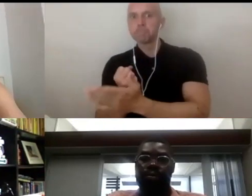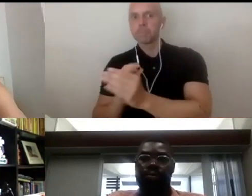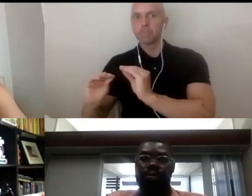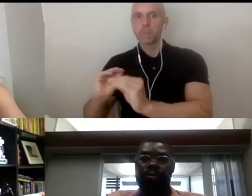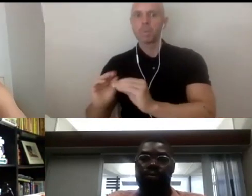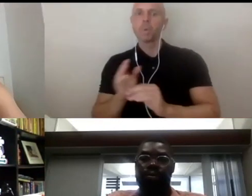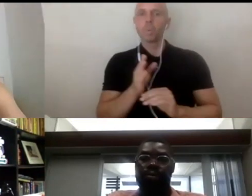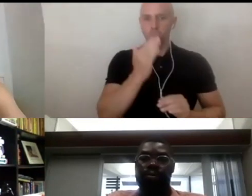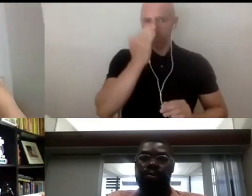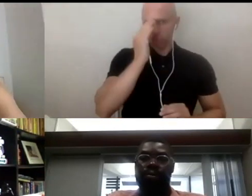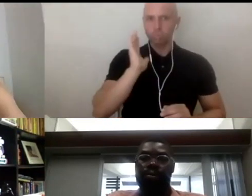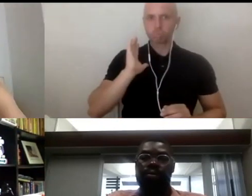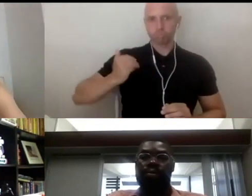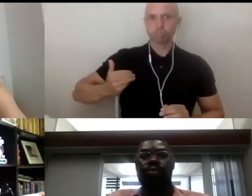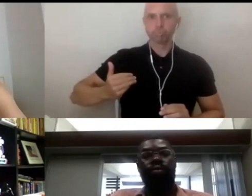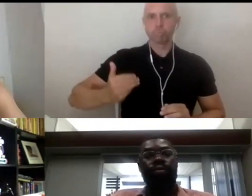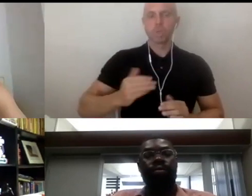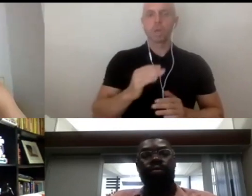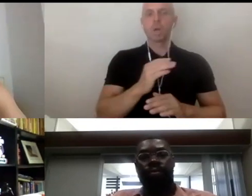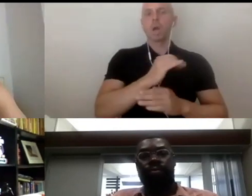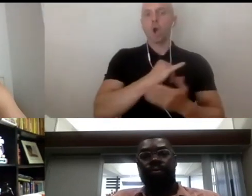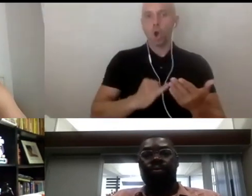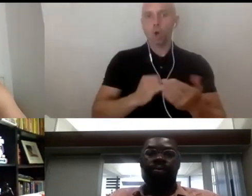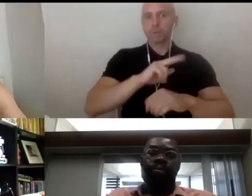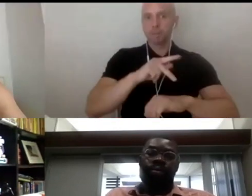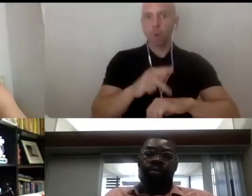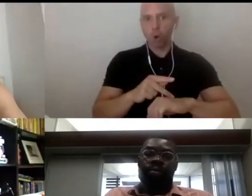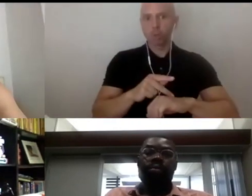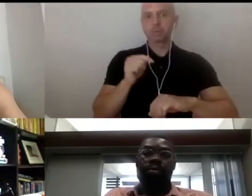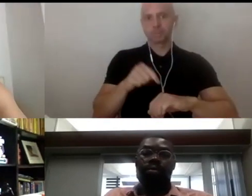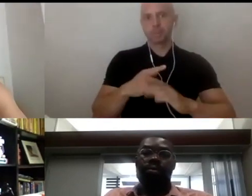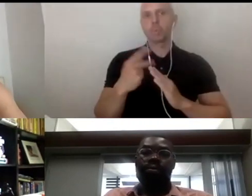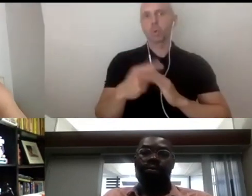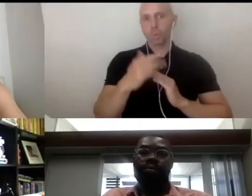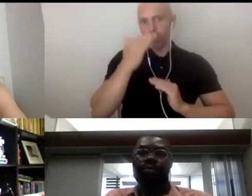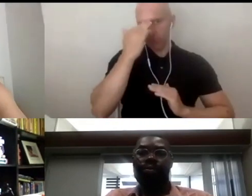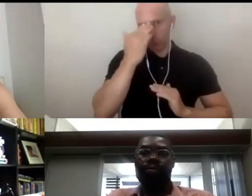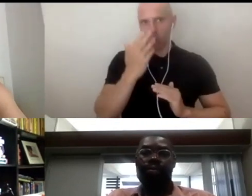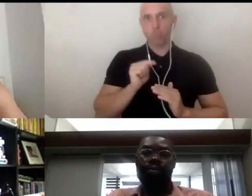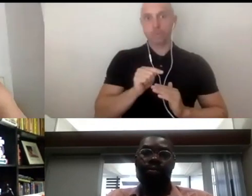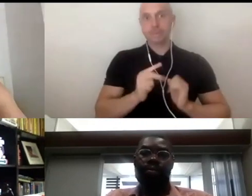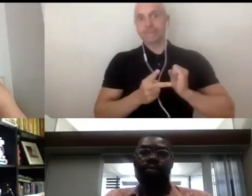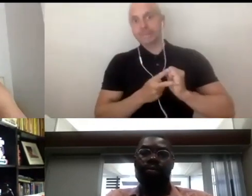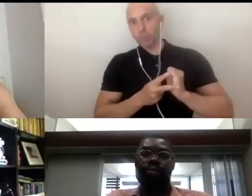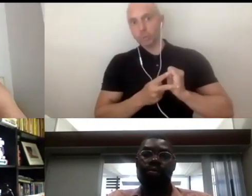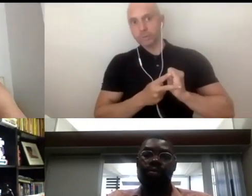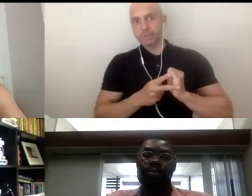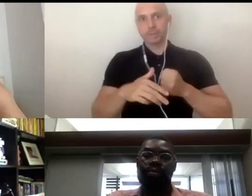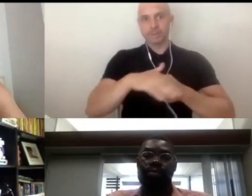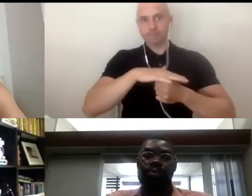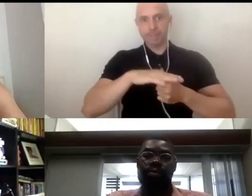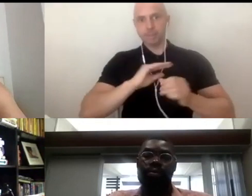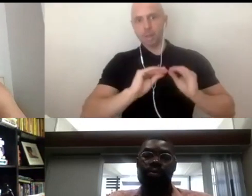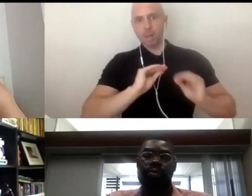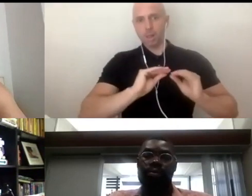parks that it is quite difficult to get storage space in the parks. And some groups have worked